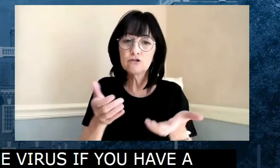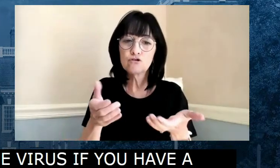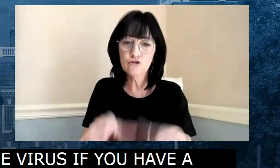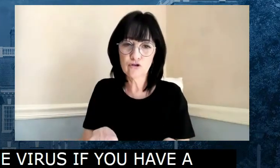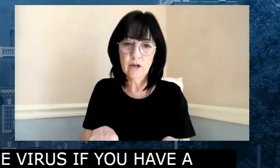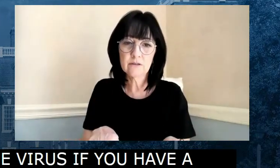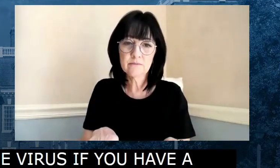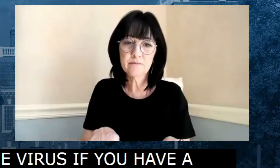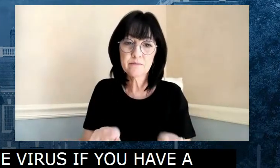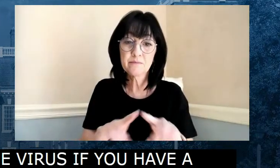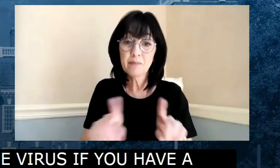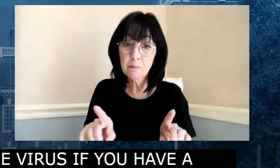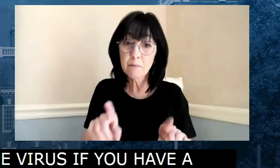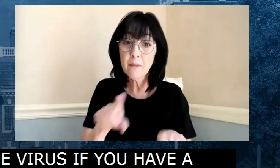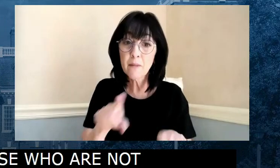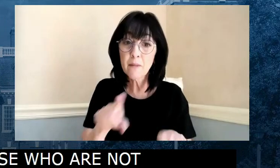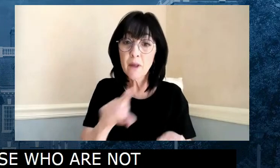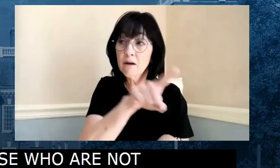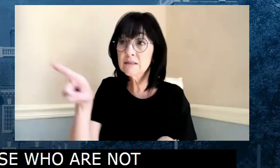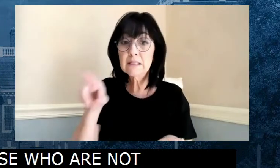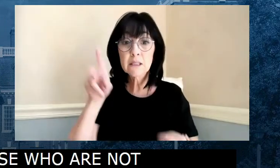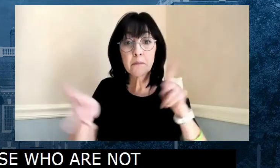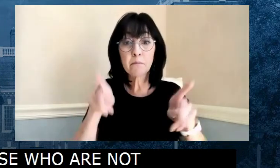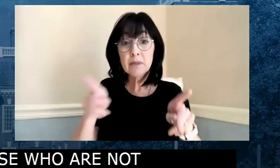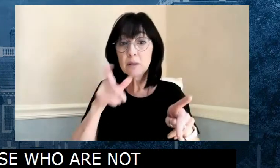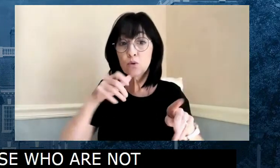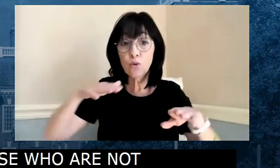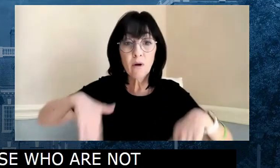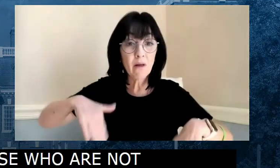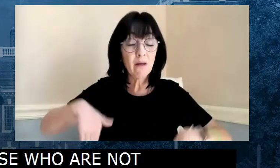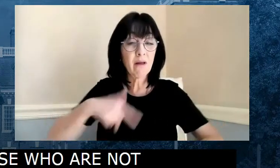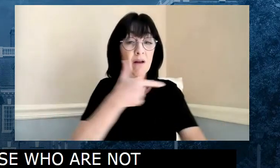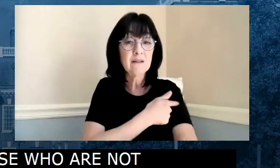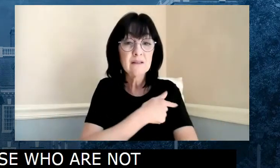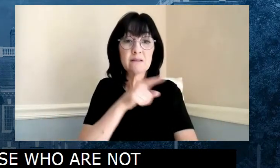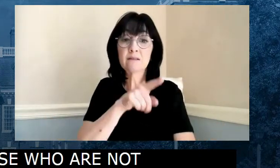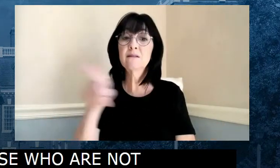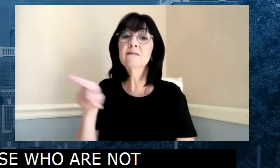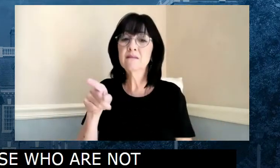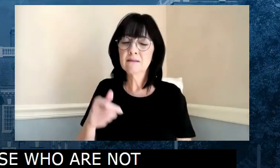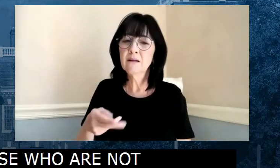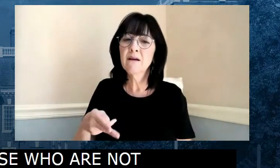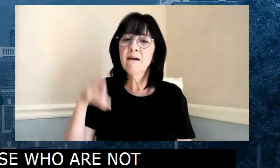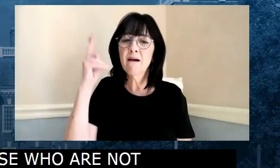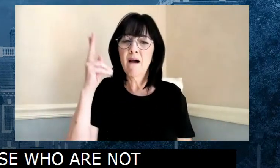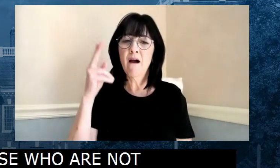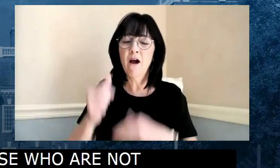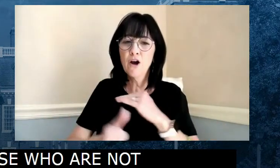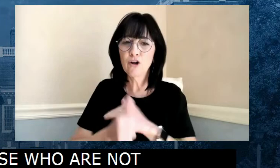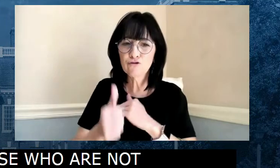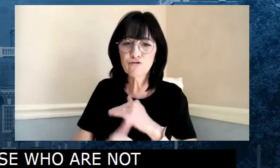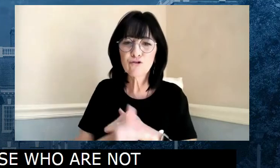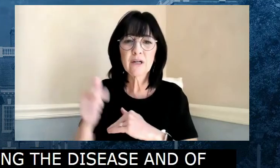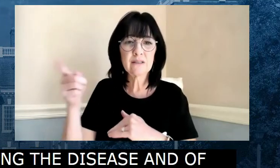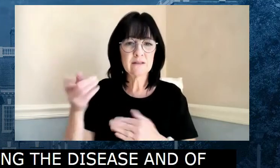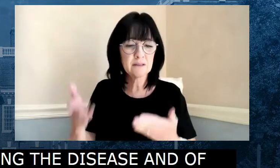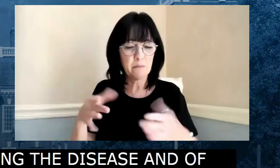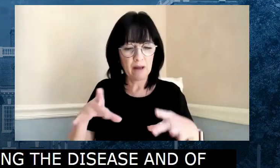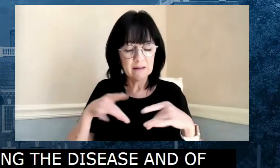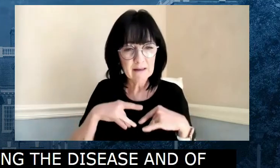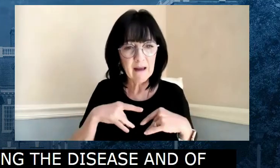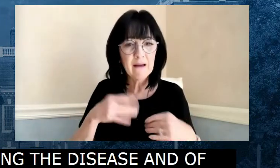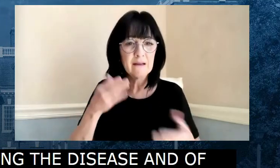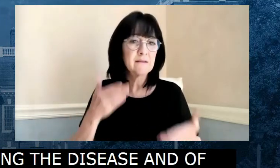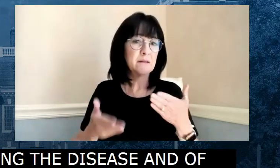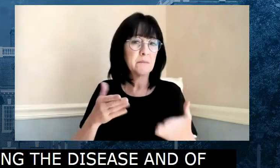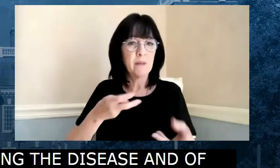are still at risk of getting the disease and of hospitalization, et cetera. So bottom line, let's get